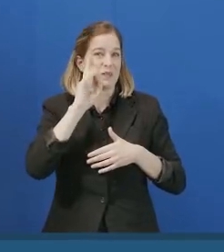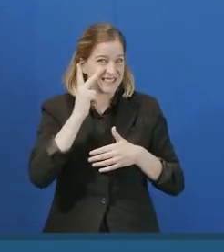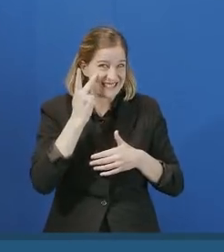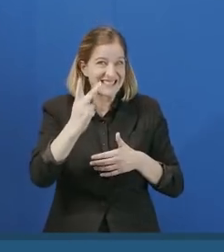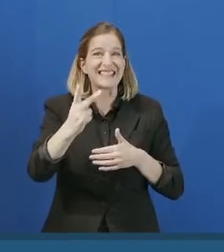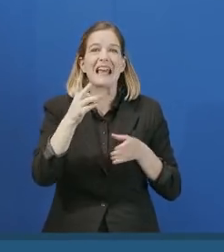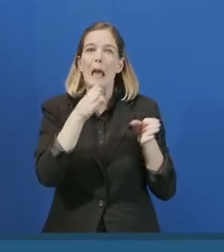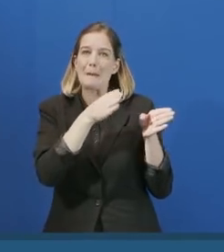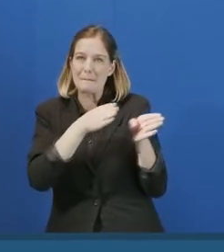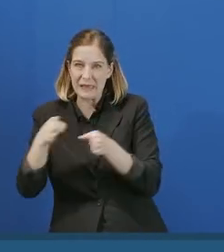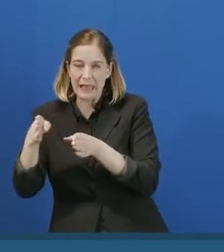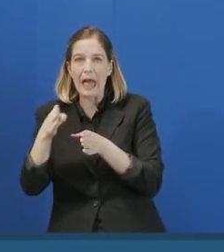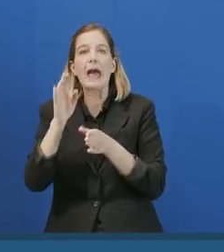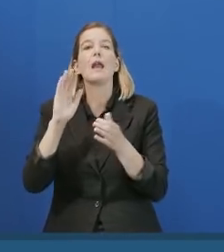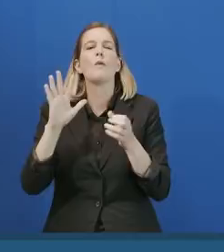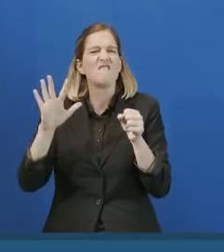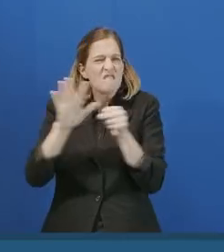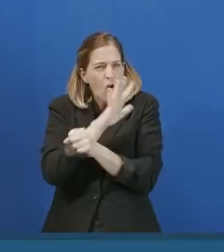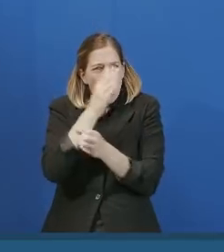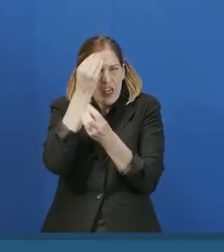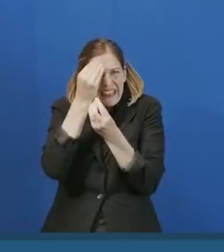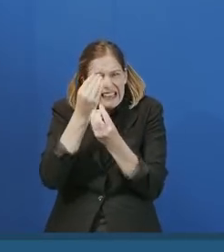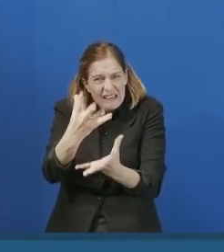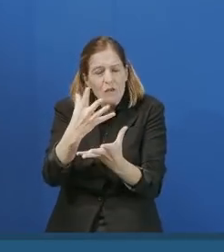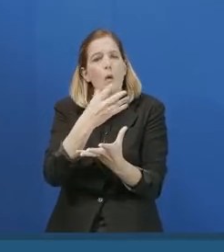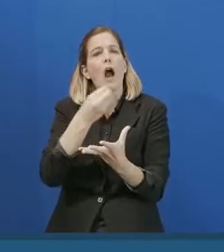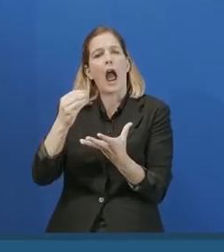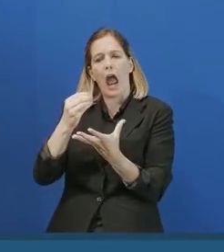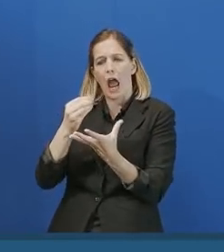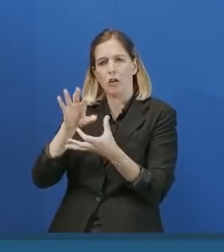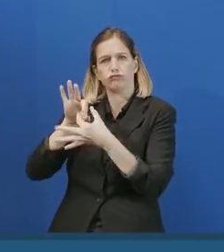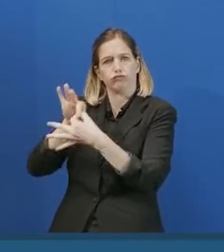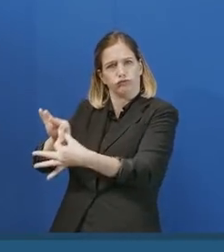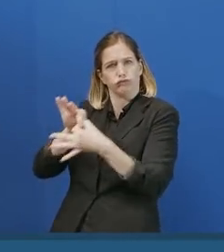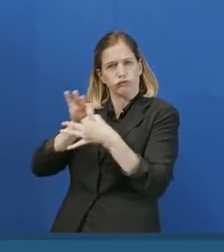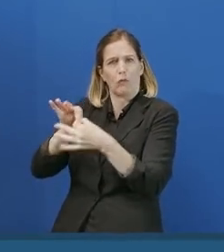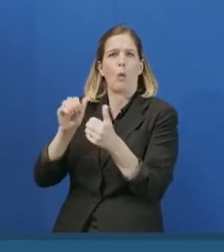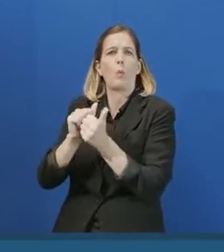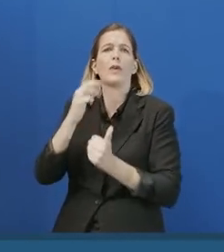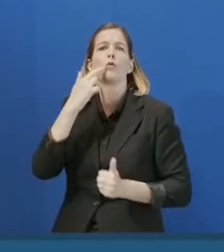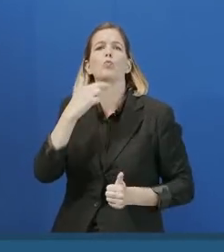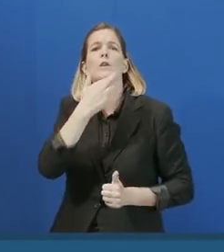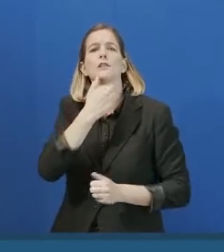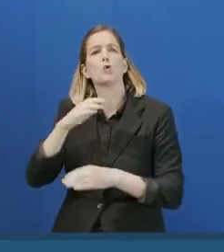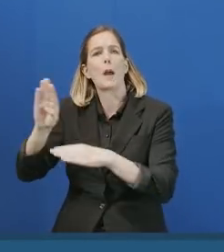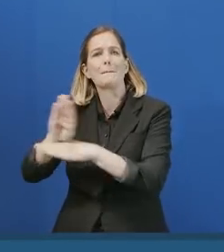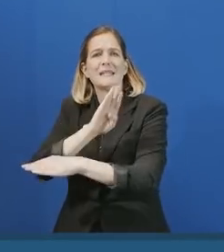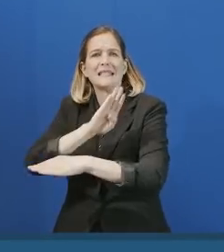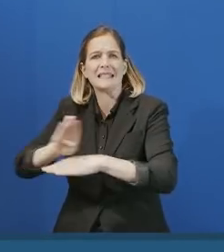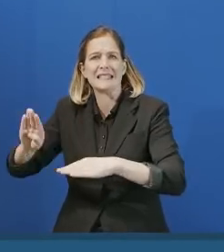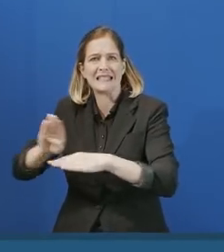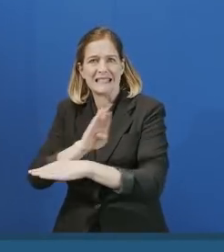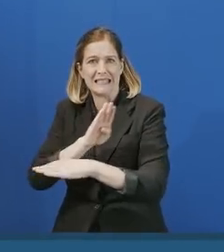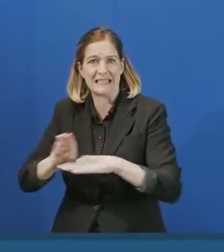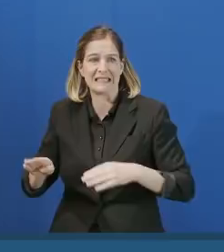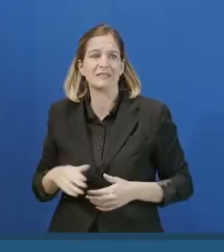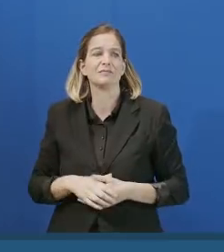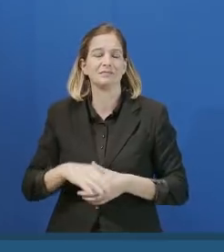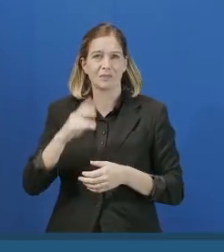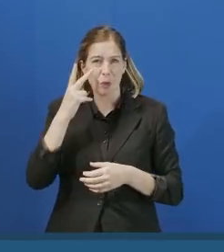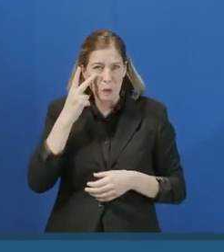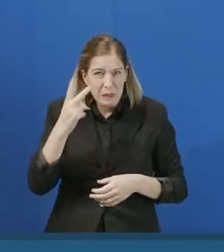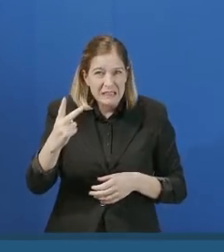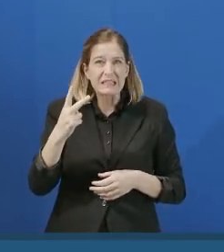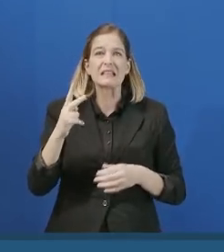restaurant industry. We're working with the Arizona Restaurant Association and Steve Chukri within CDC